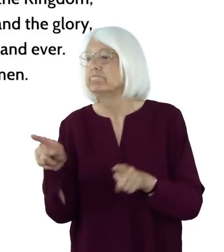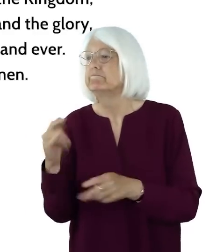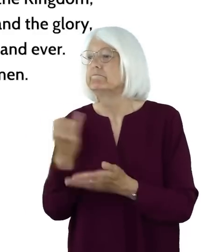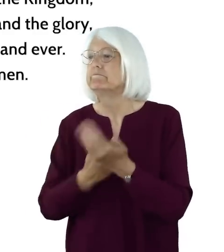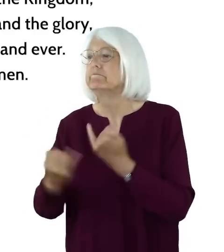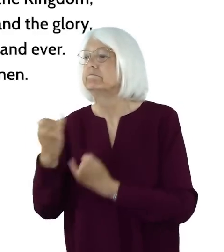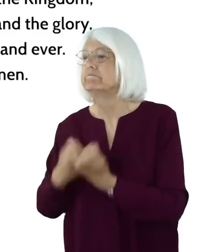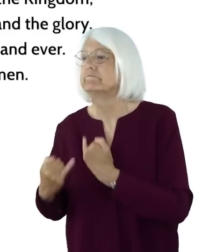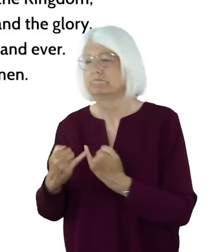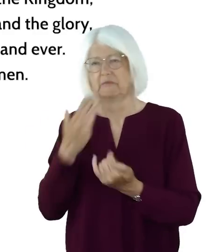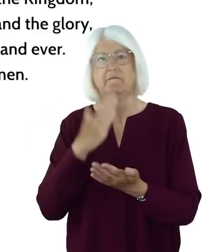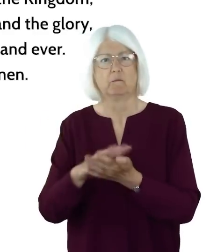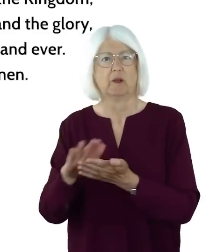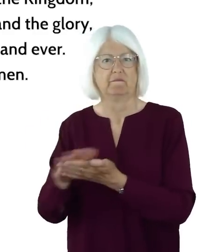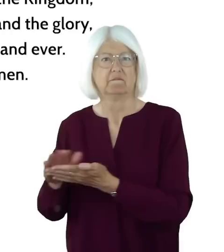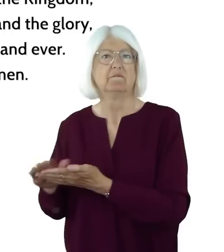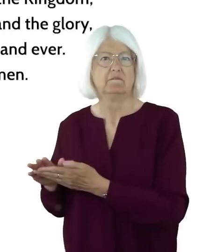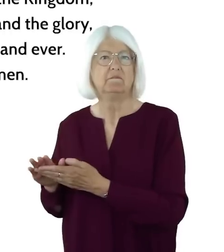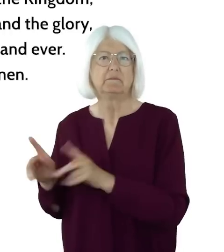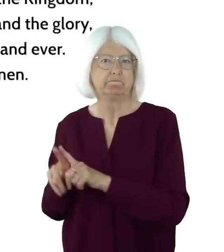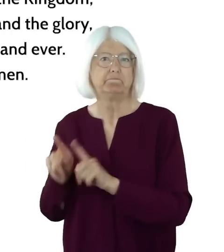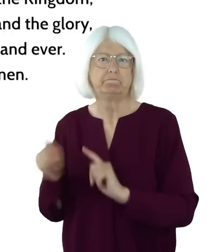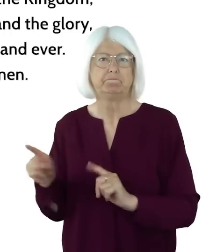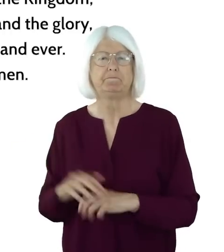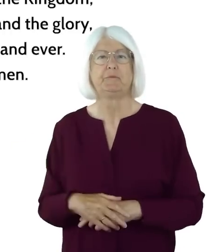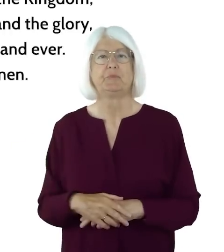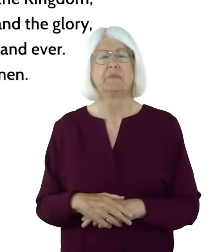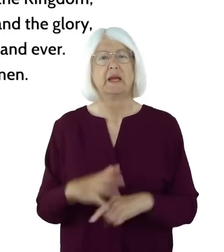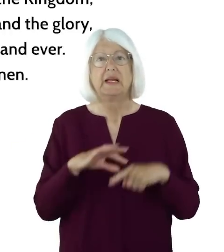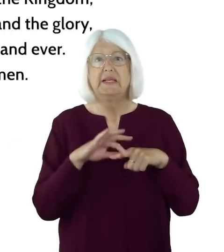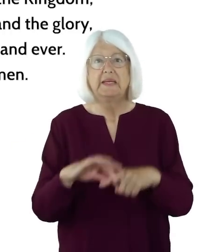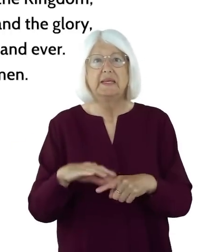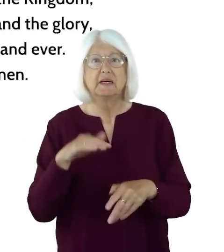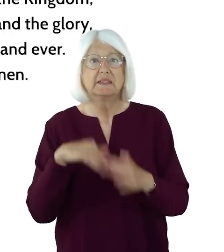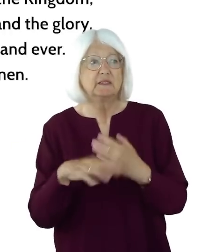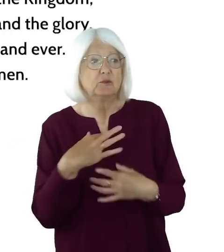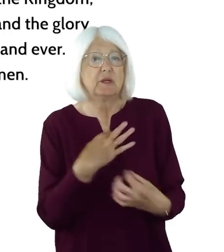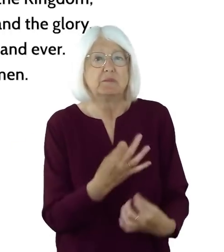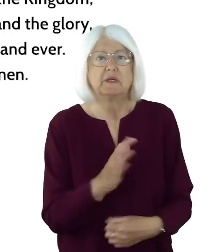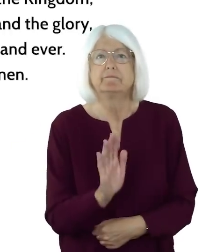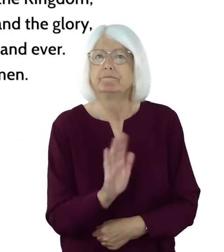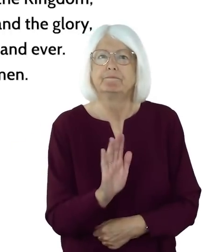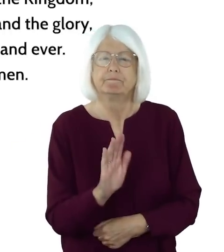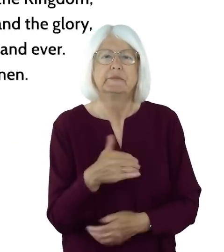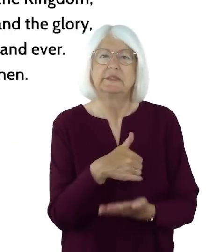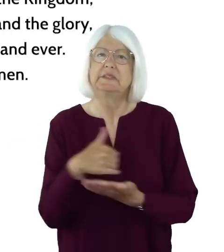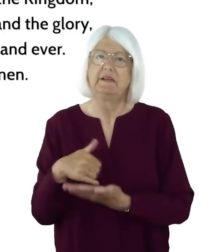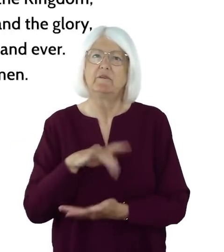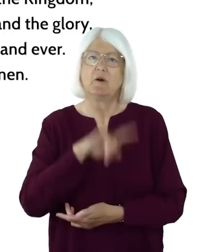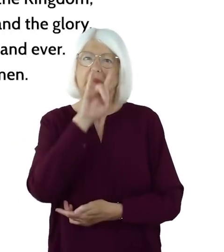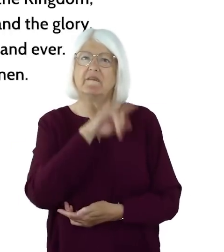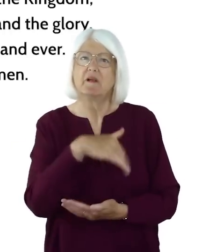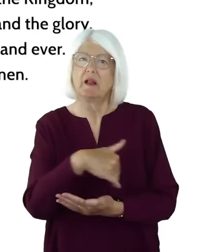us our trespasses, as we forgive those who trespass against us. And lead us not into